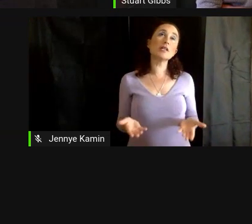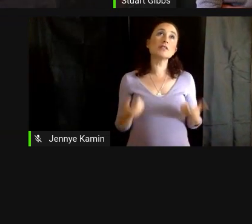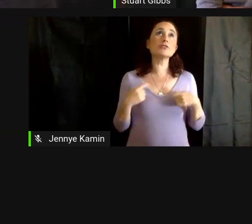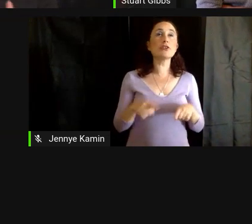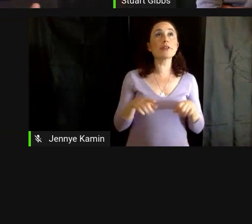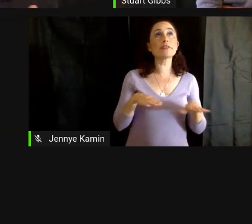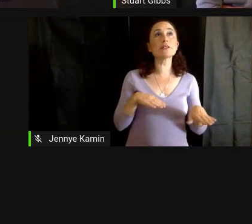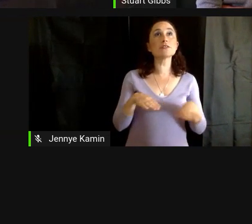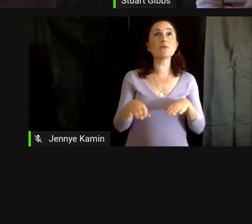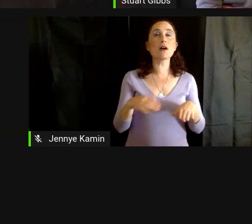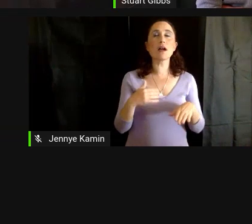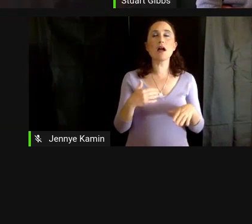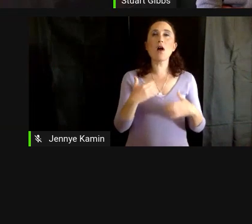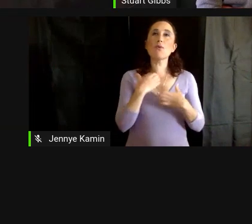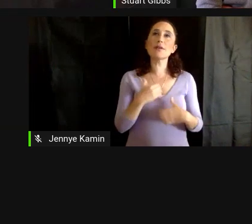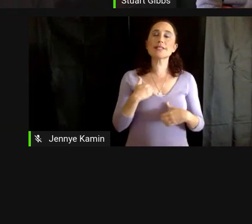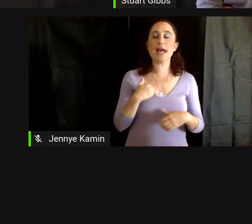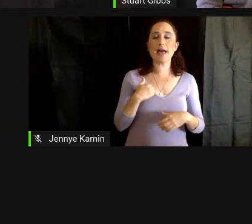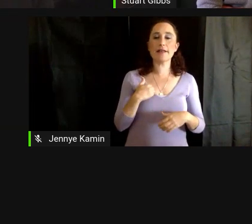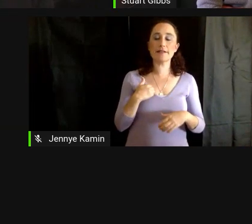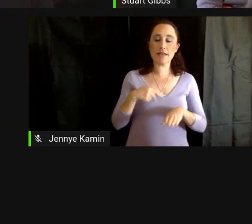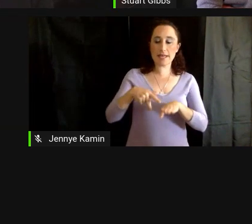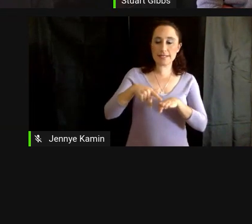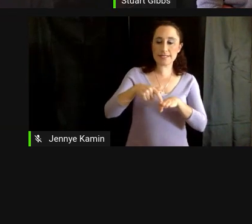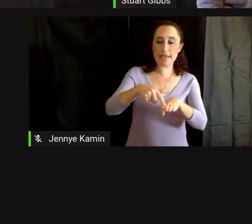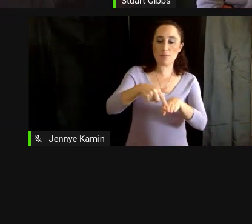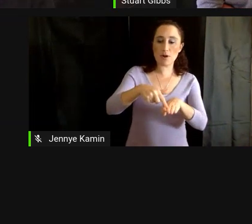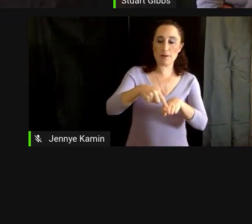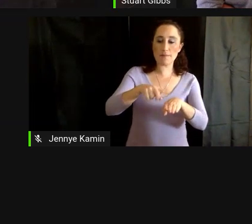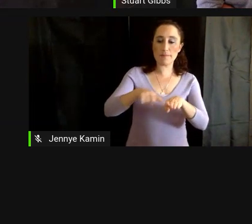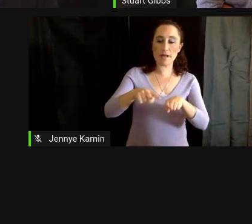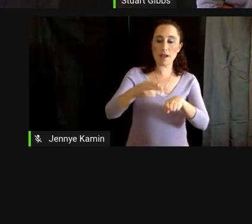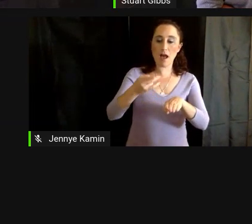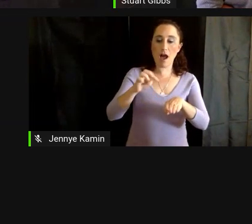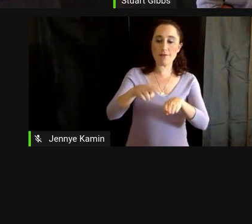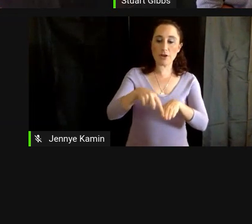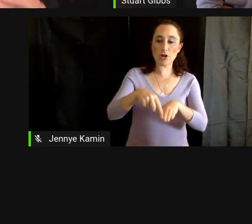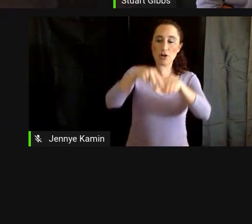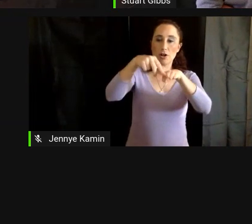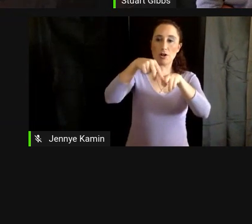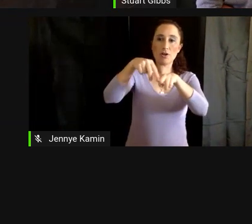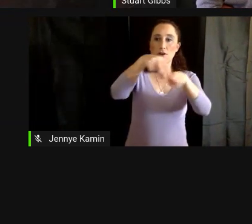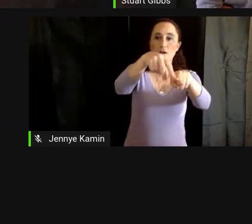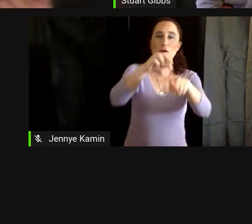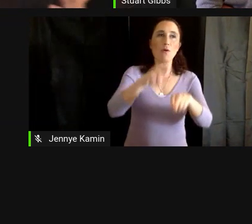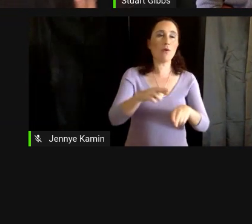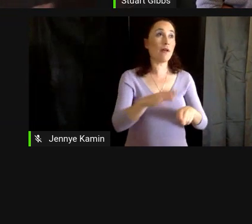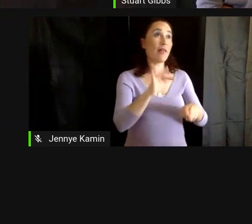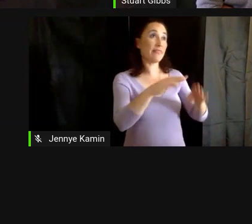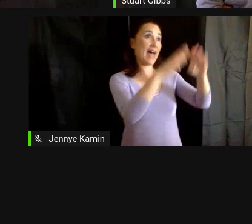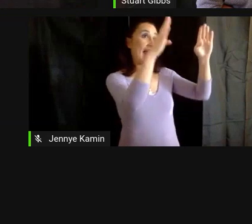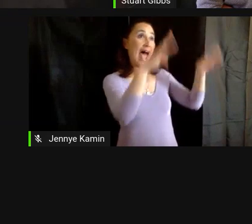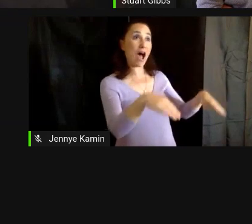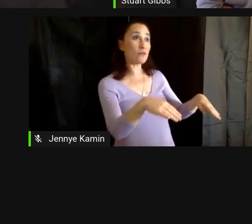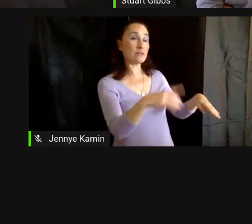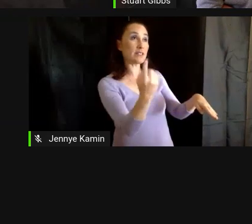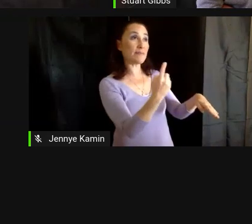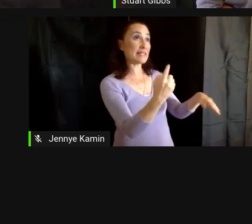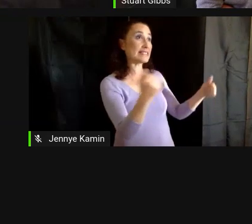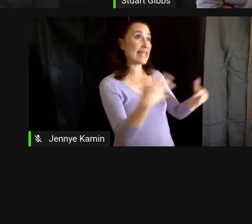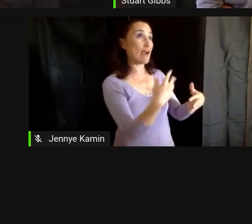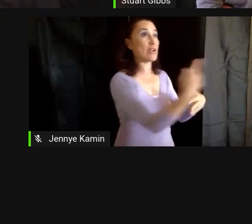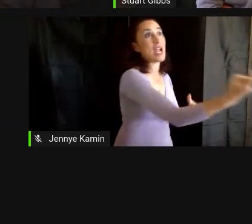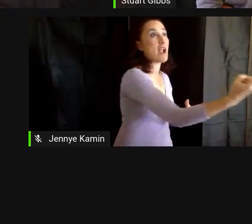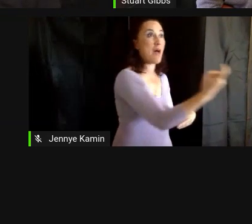a hover skateboard, a hoverboard, or I wish that like zombies would come like screaming out of that house or something crazy would happen. So all of my